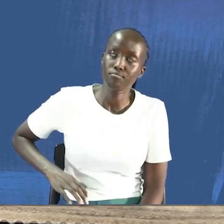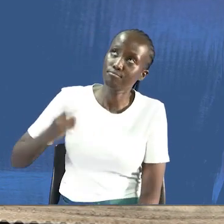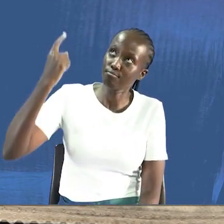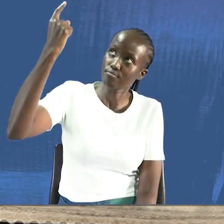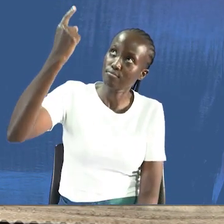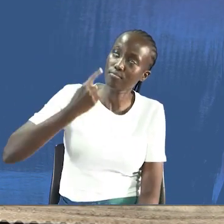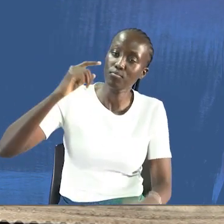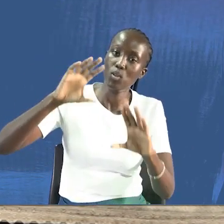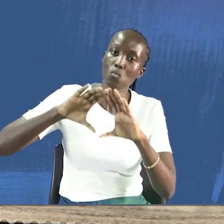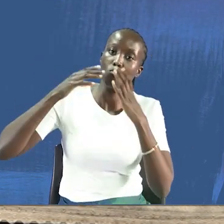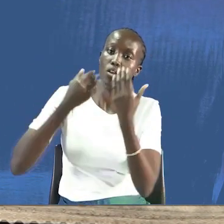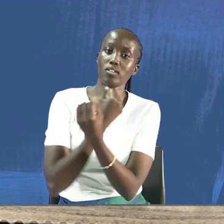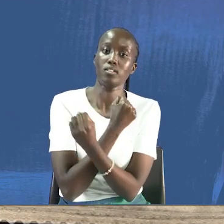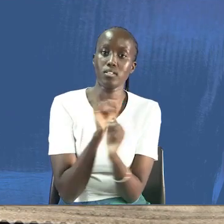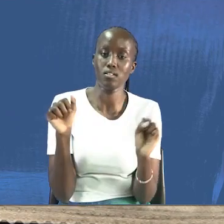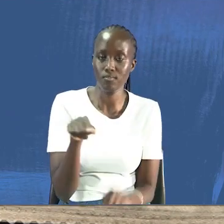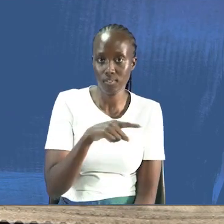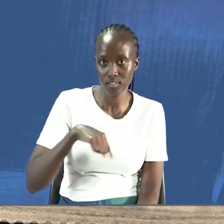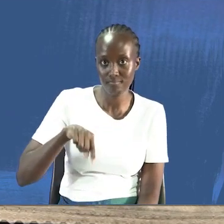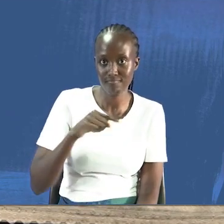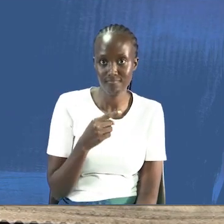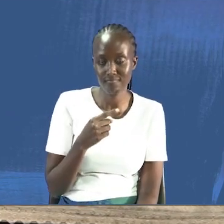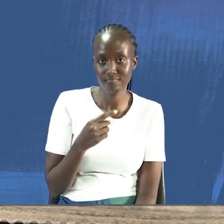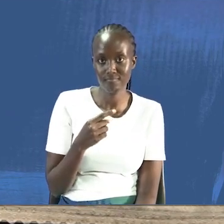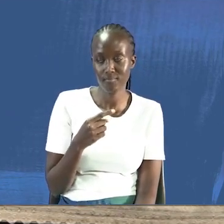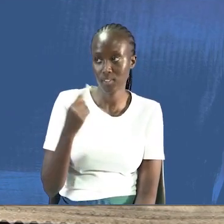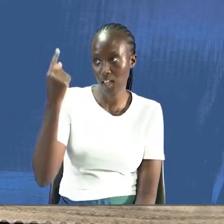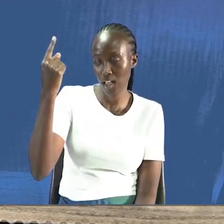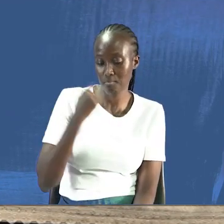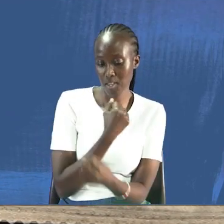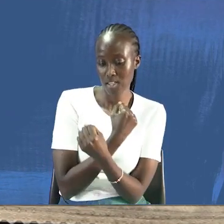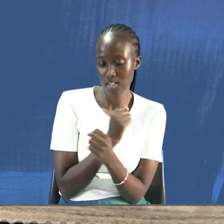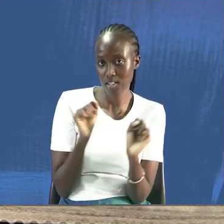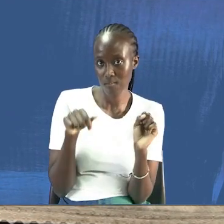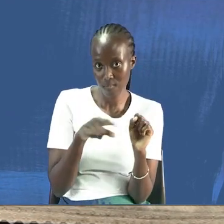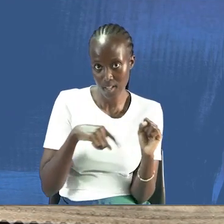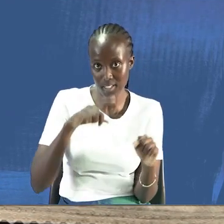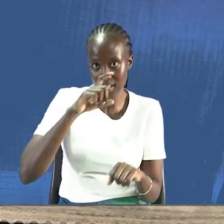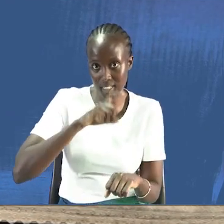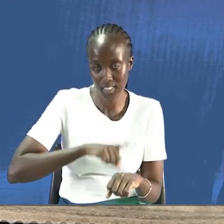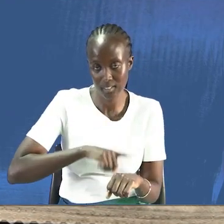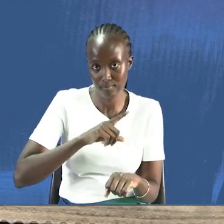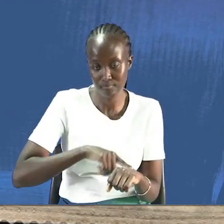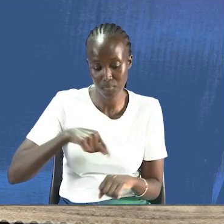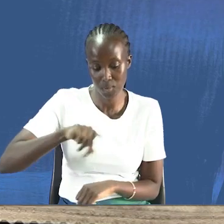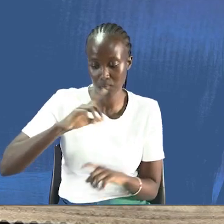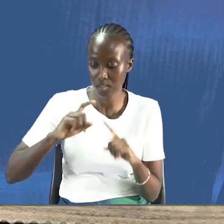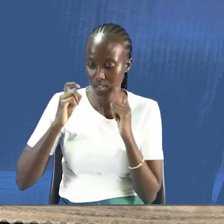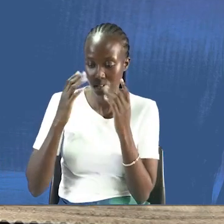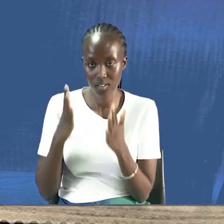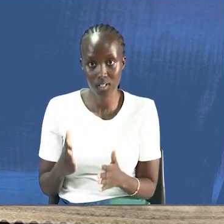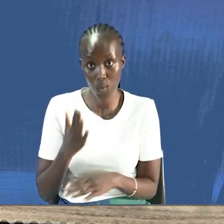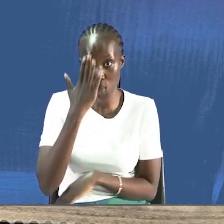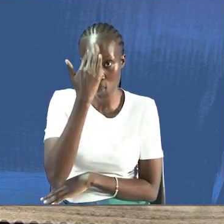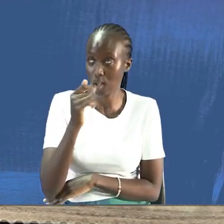this world and saved us. And, you know, he came as our Messiah to save us even when we were still sinners